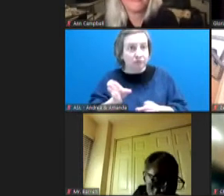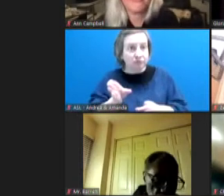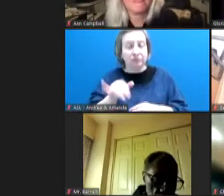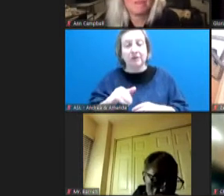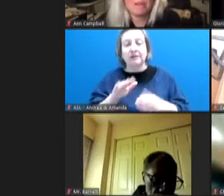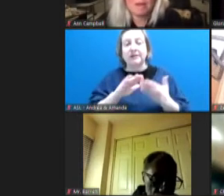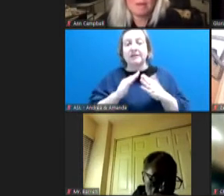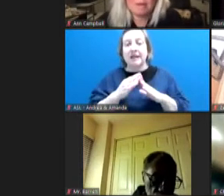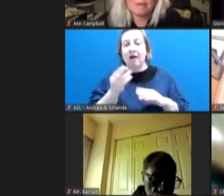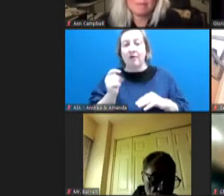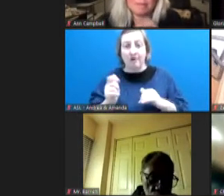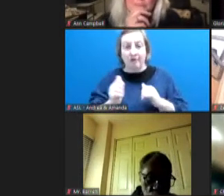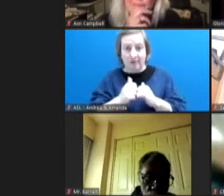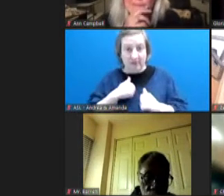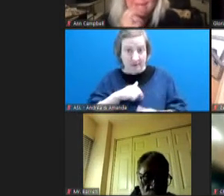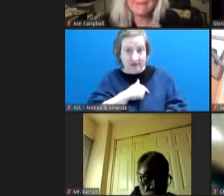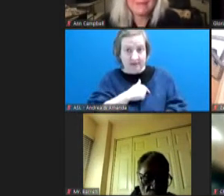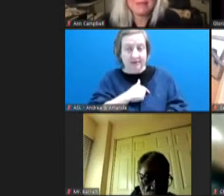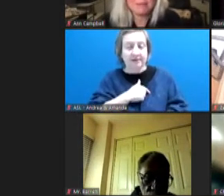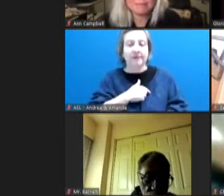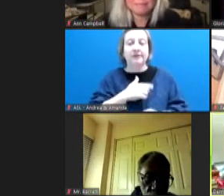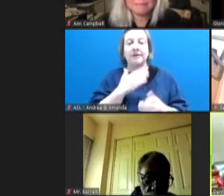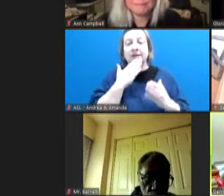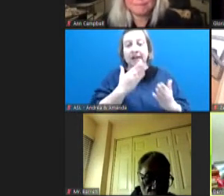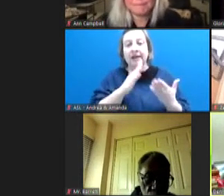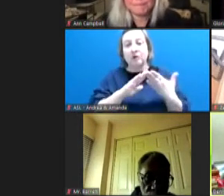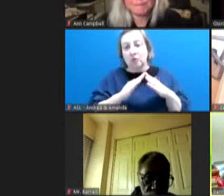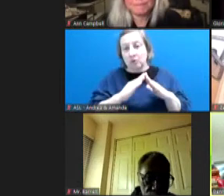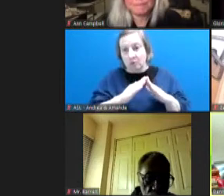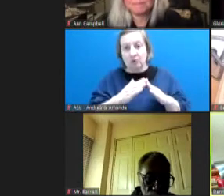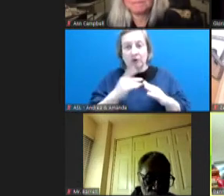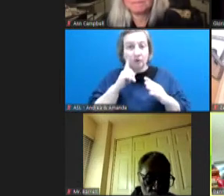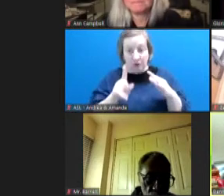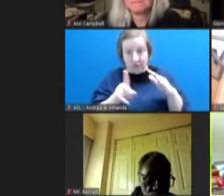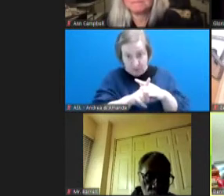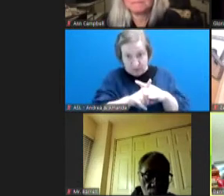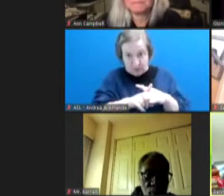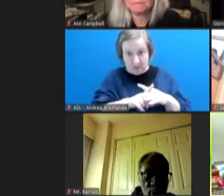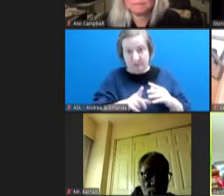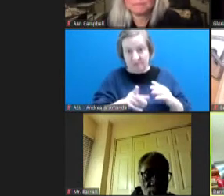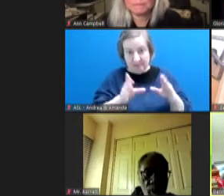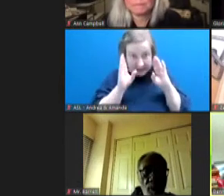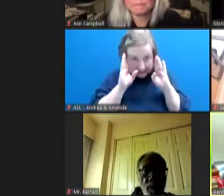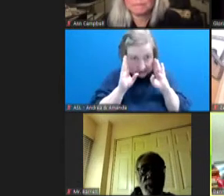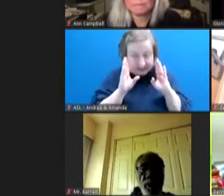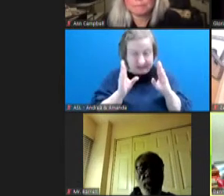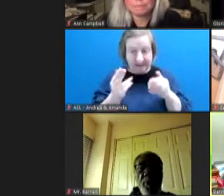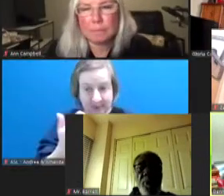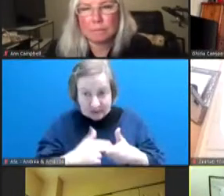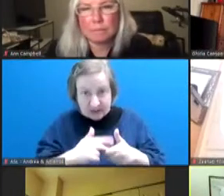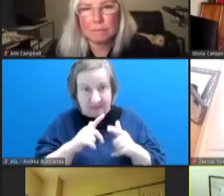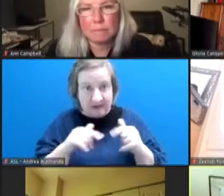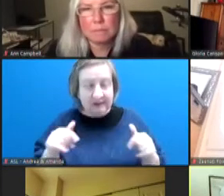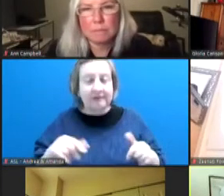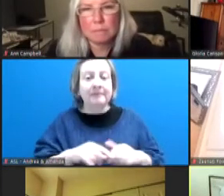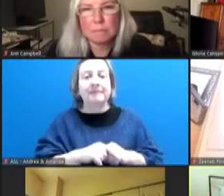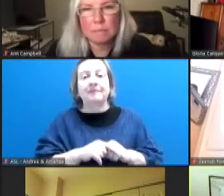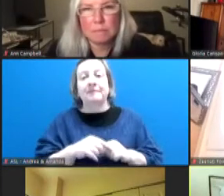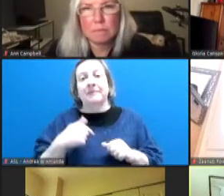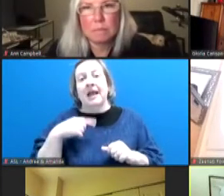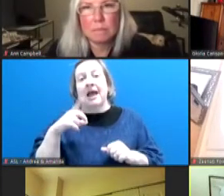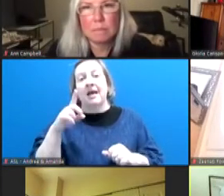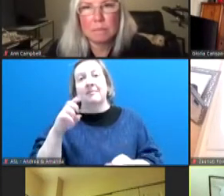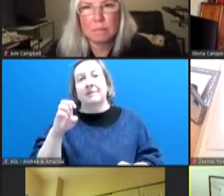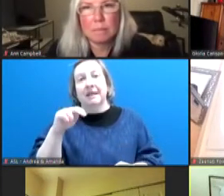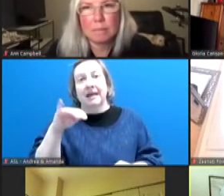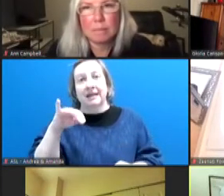with us. And thank you to the community for showing up and listening and participating. I'm Dennis